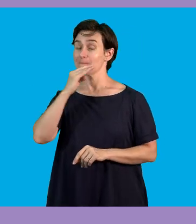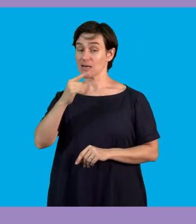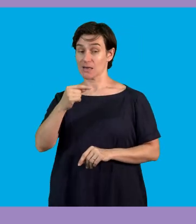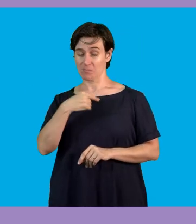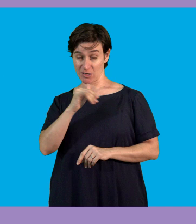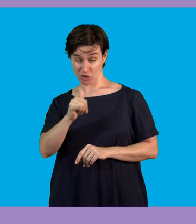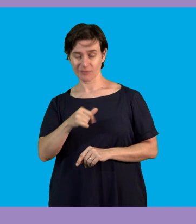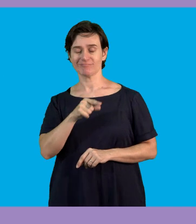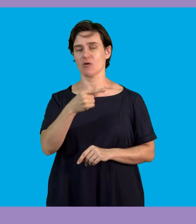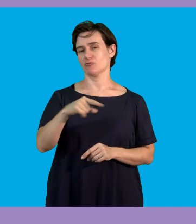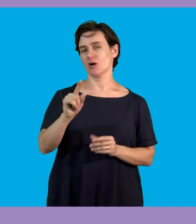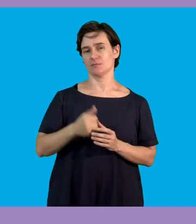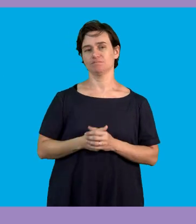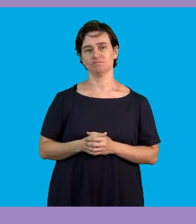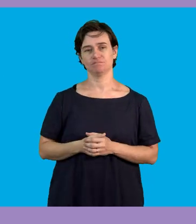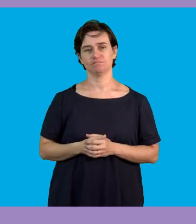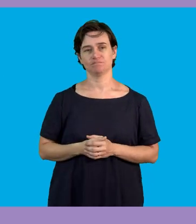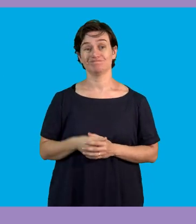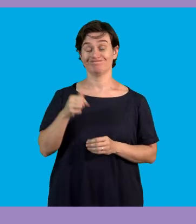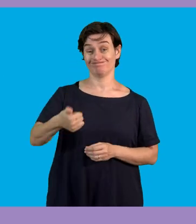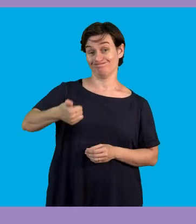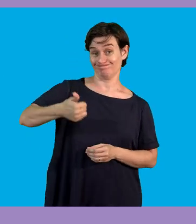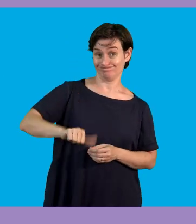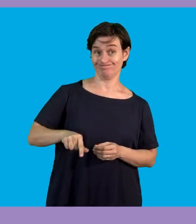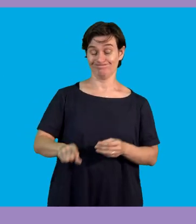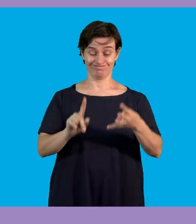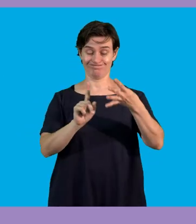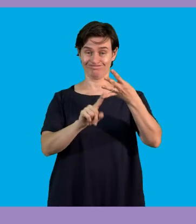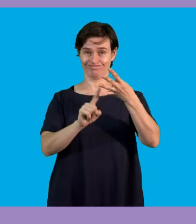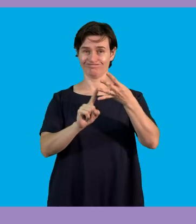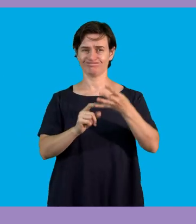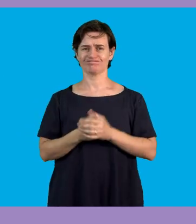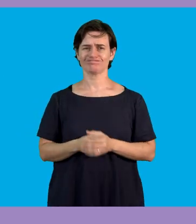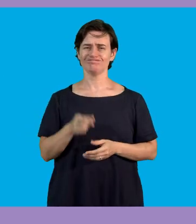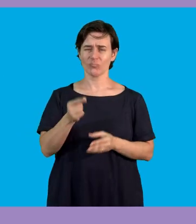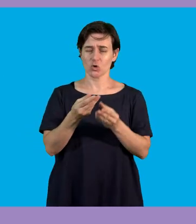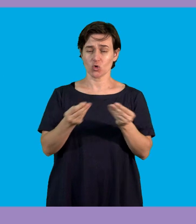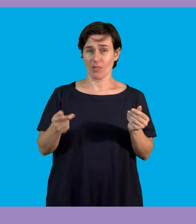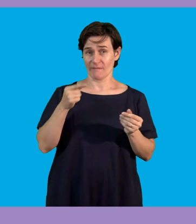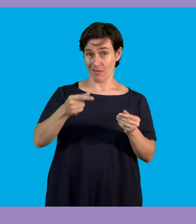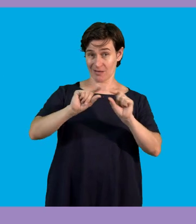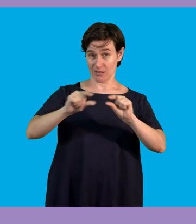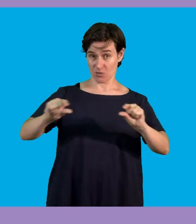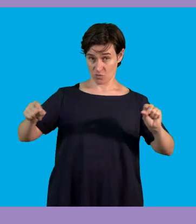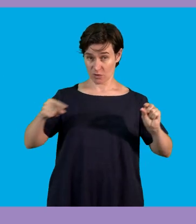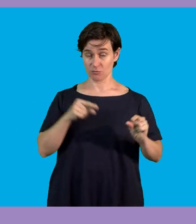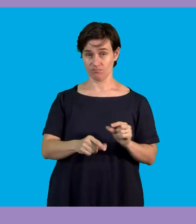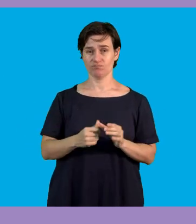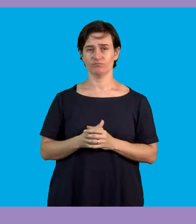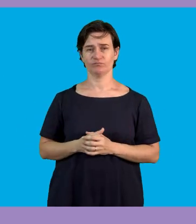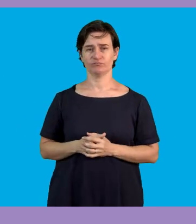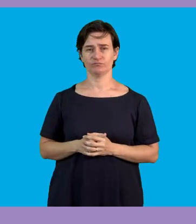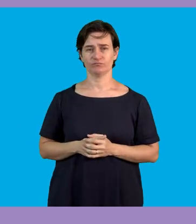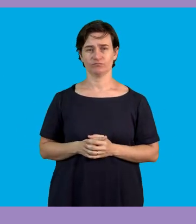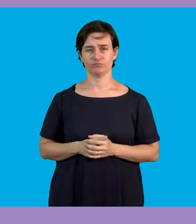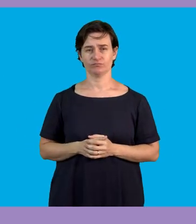our answer is correct. All right, let's go on to the next one. The fourth question says,